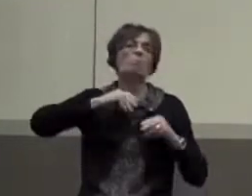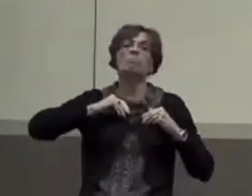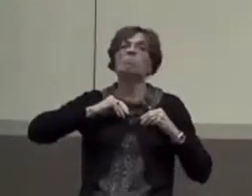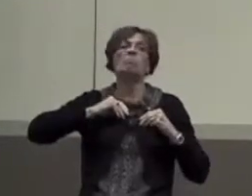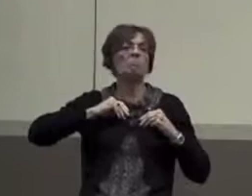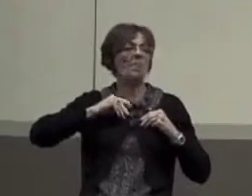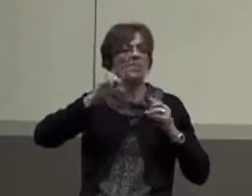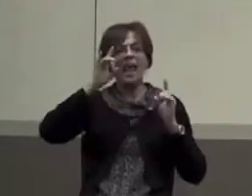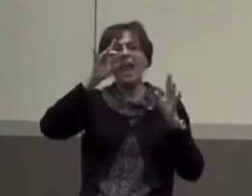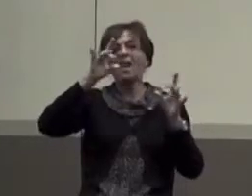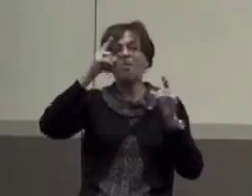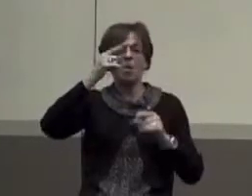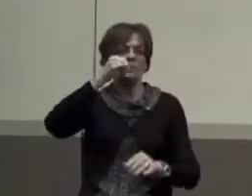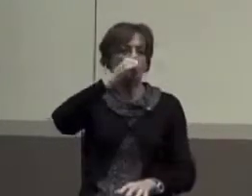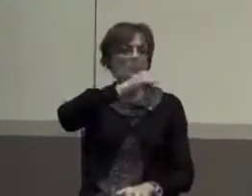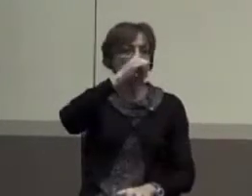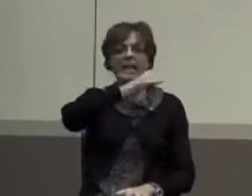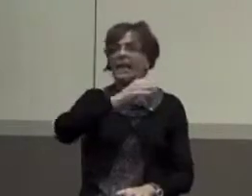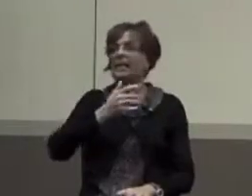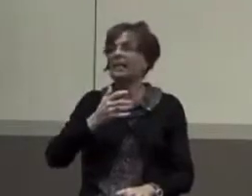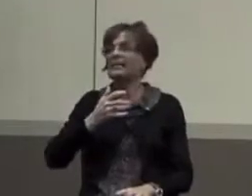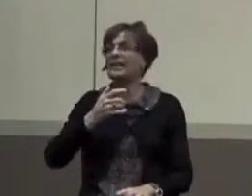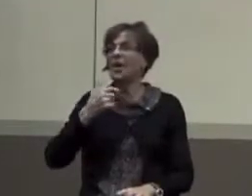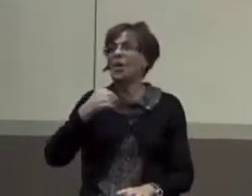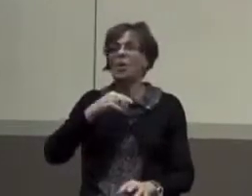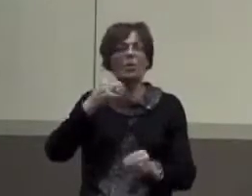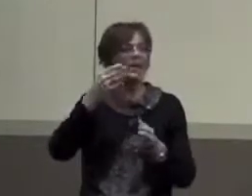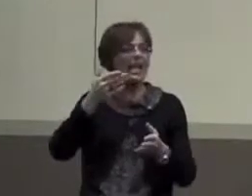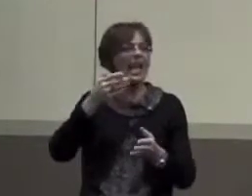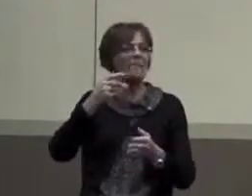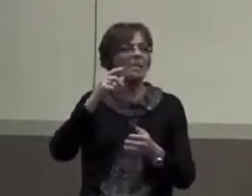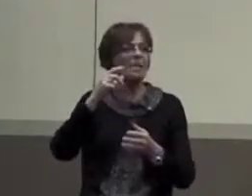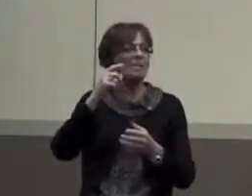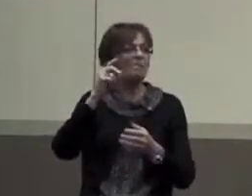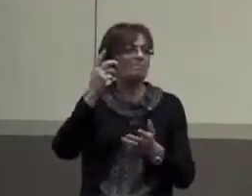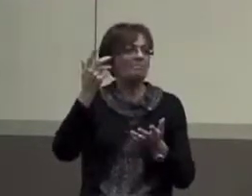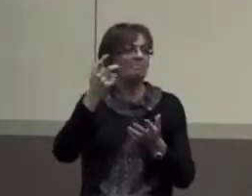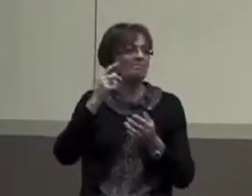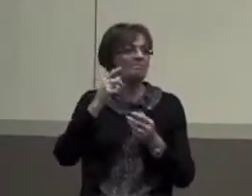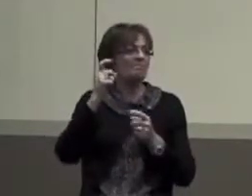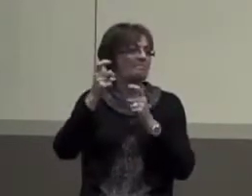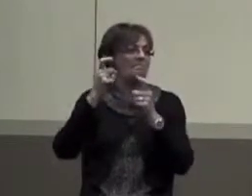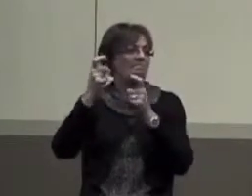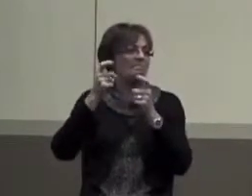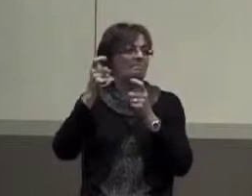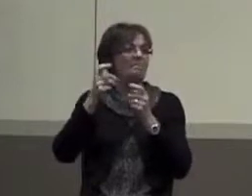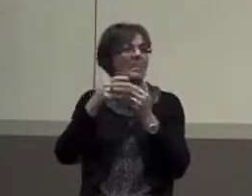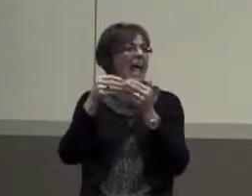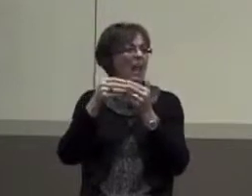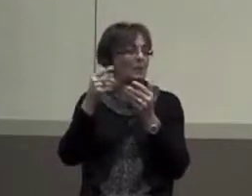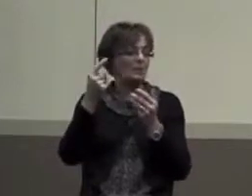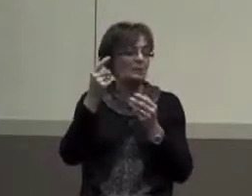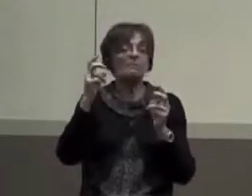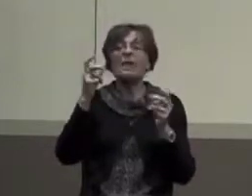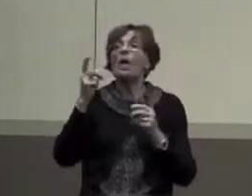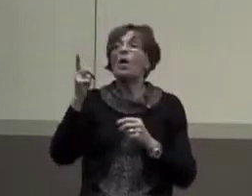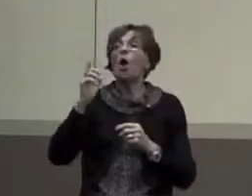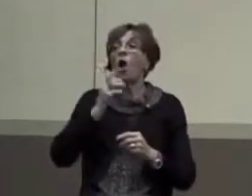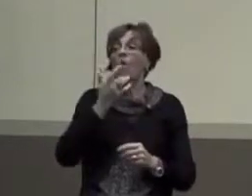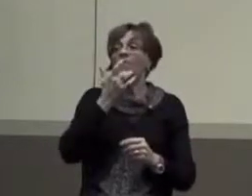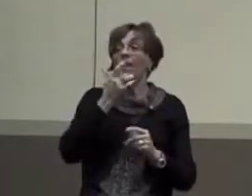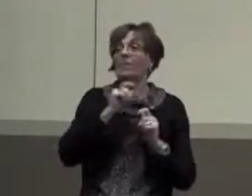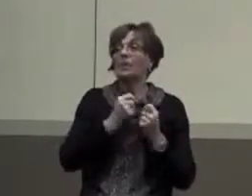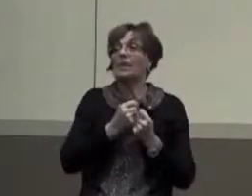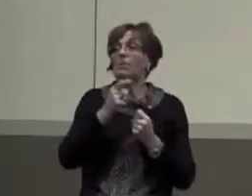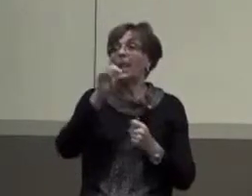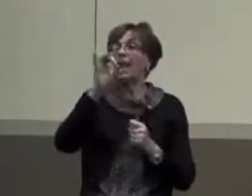thought it was ridiculous. We gave them dirks and dollars. So we were just like, well, our 8th grade team was kind of like, well, 8th graders